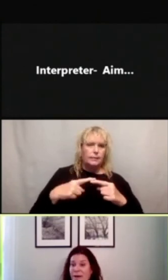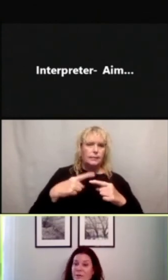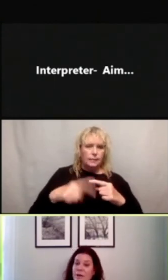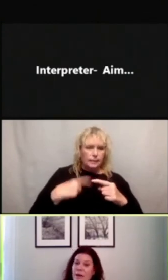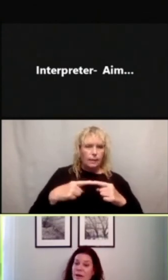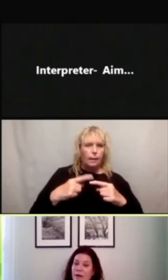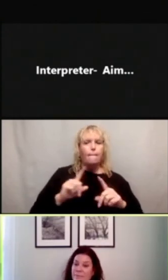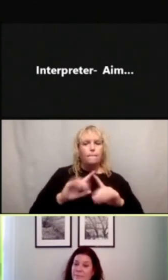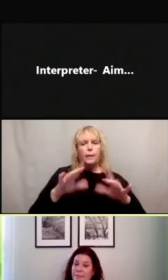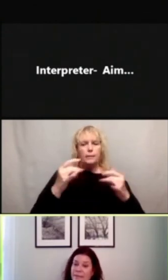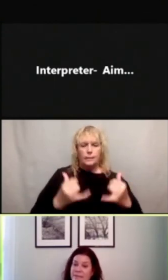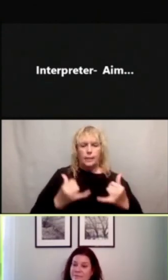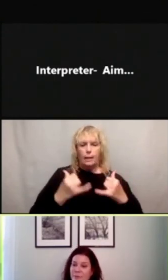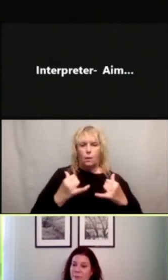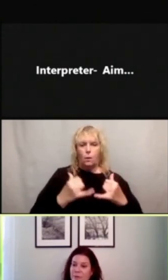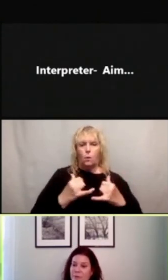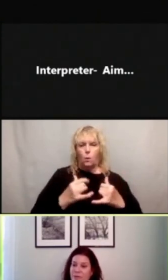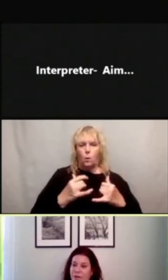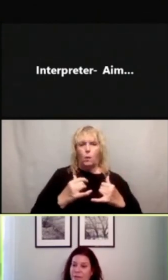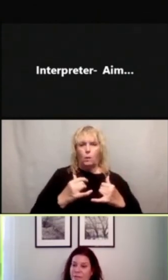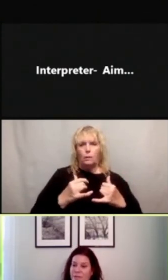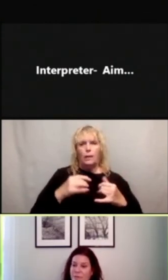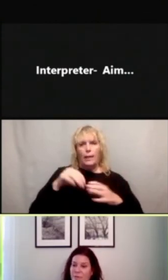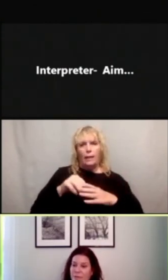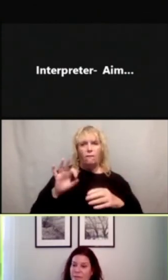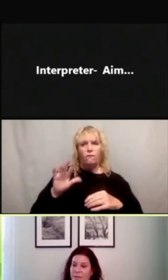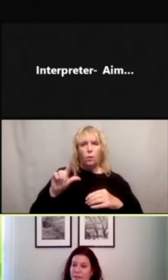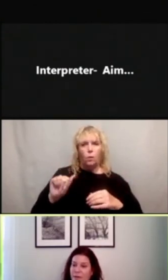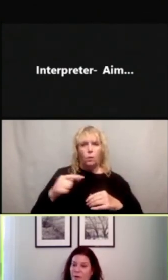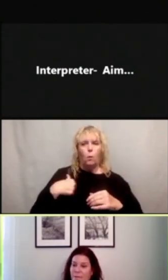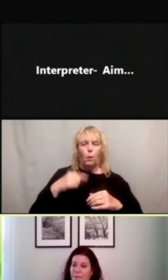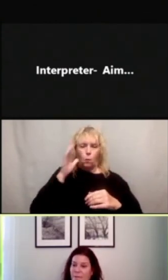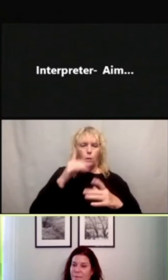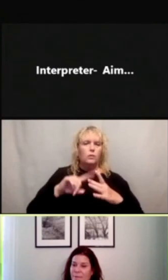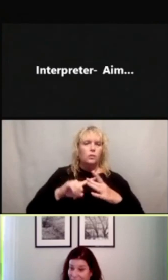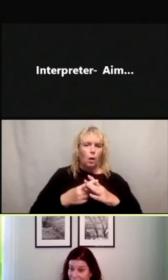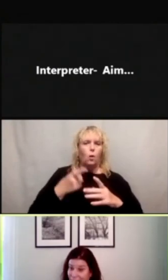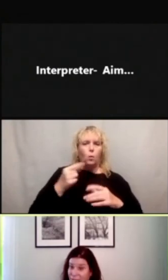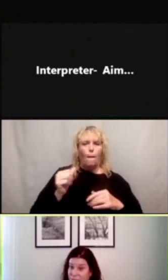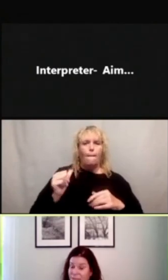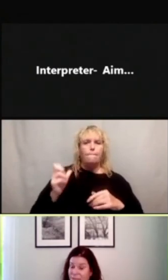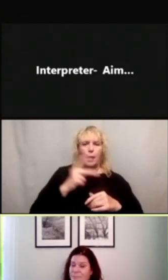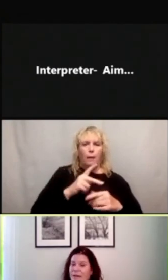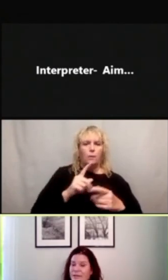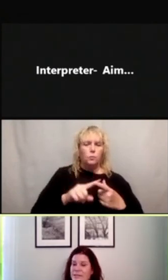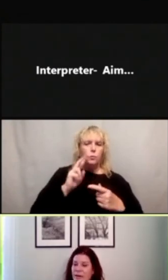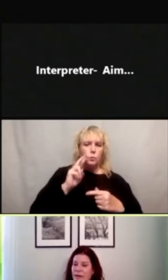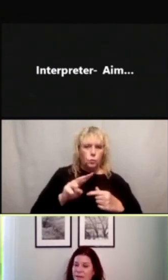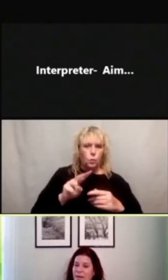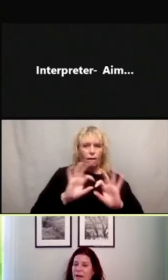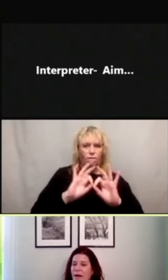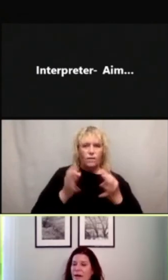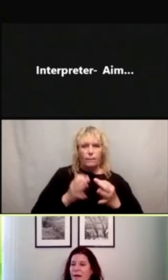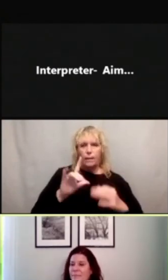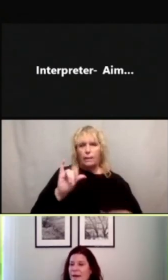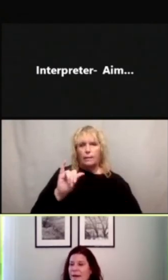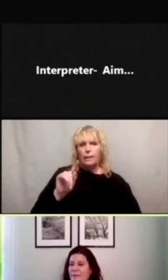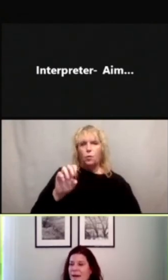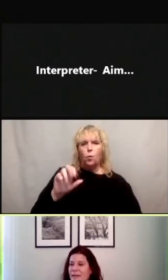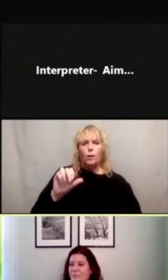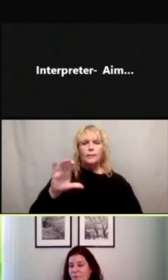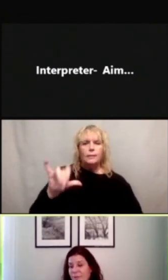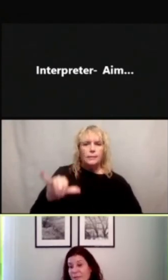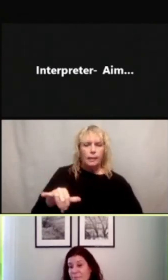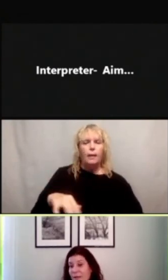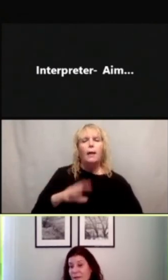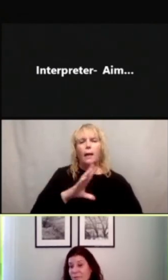literacy, but now, at least in Florida, we're starting to really kind of go back to looking at family literacy as a model as well.